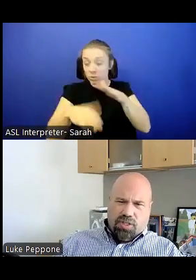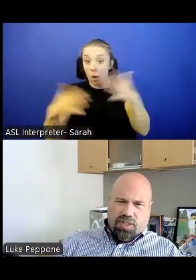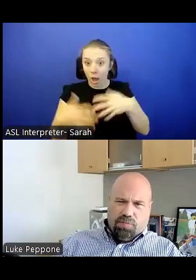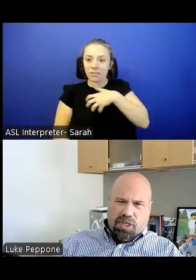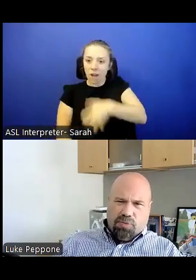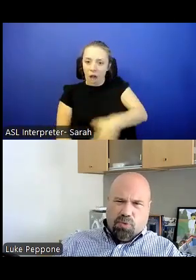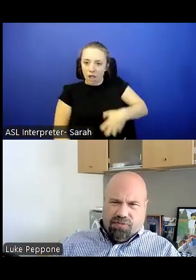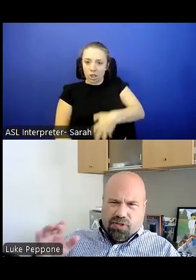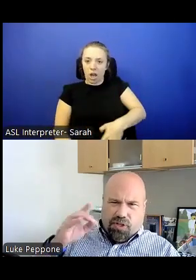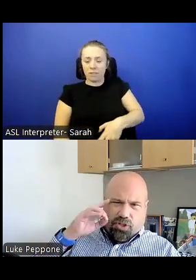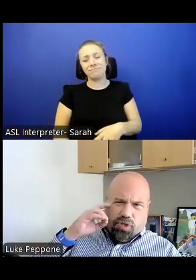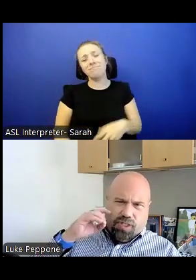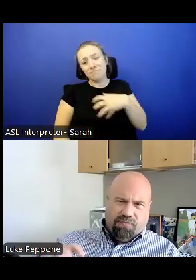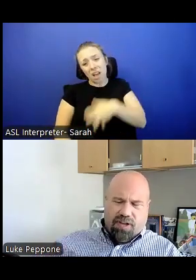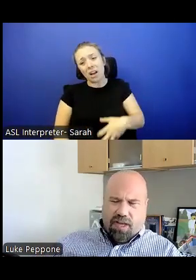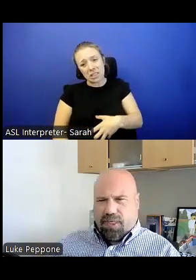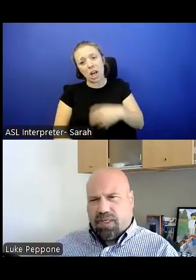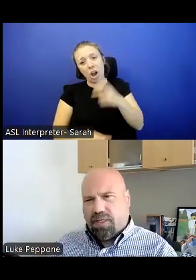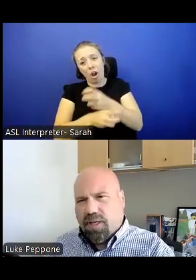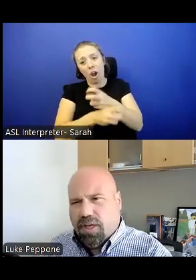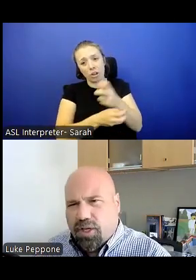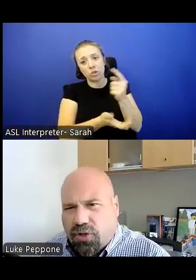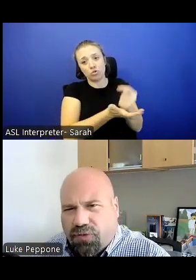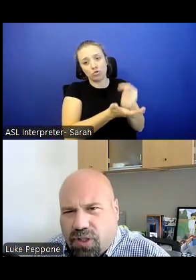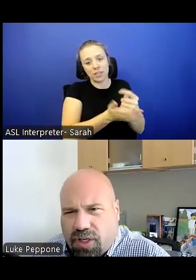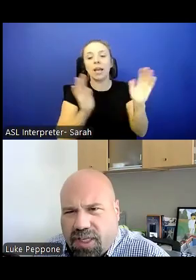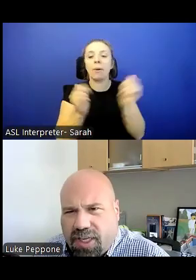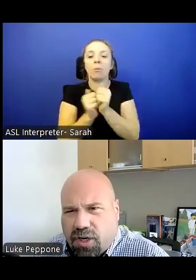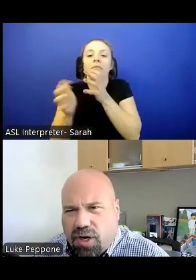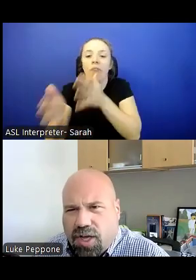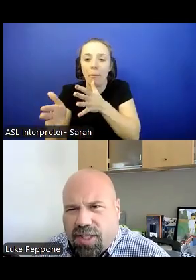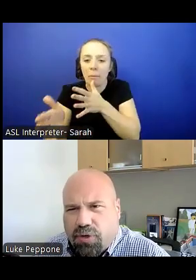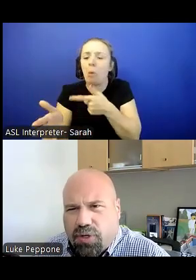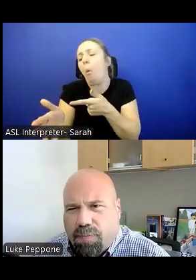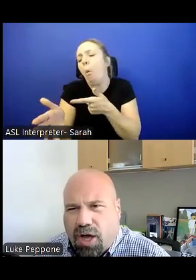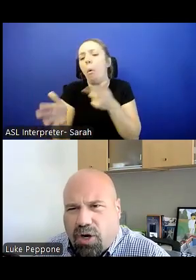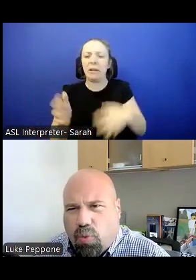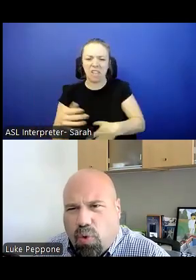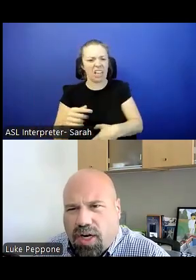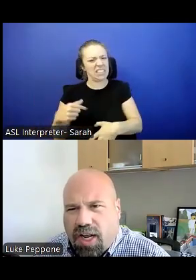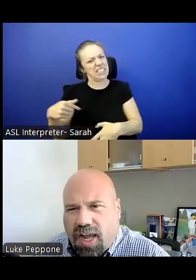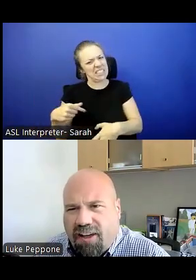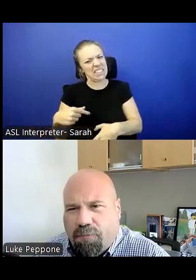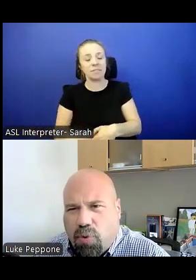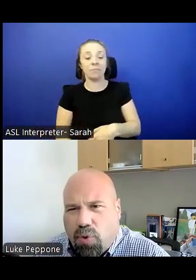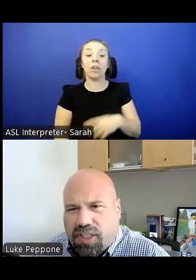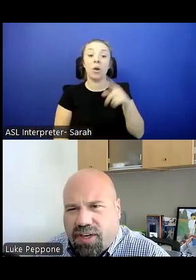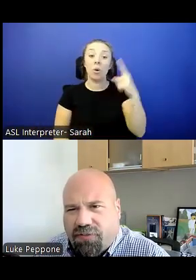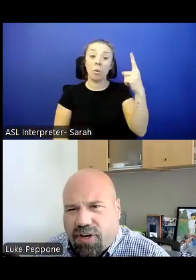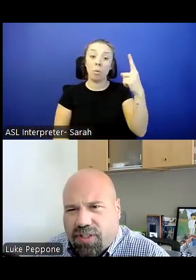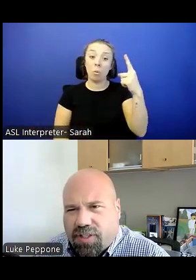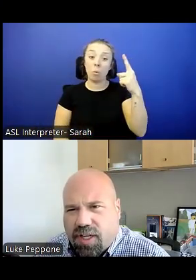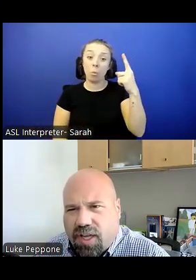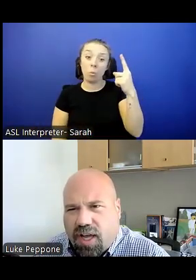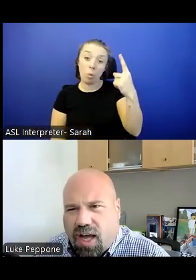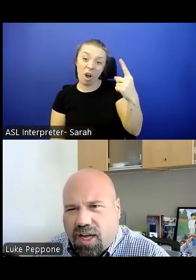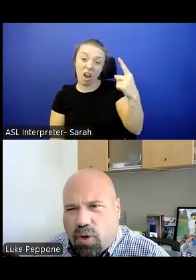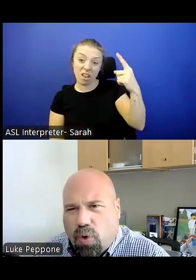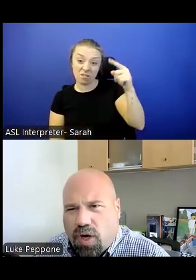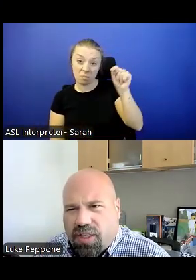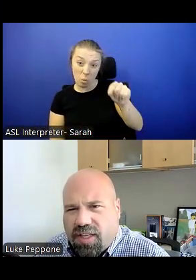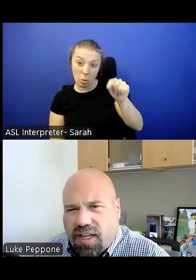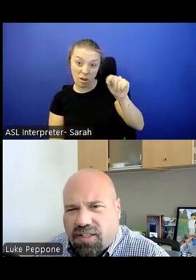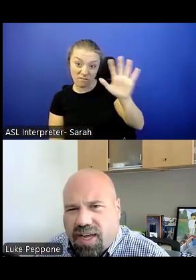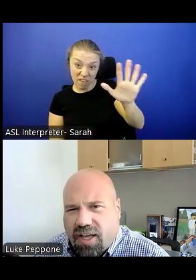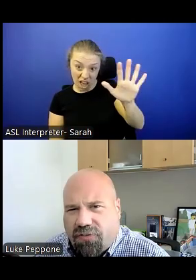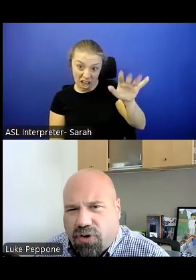because nausea is much more difficult to treat than vomiting. So if you look here, there was about a 1.5 point difference on a